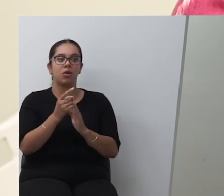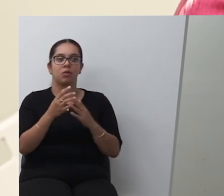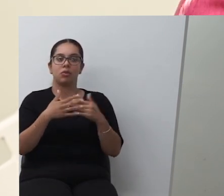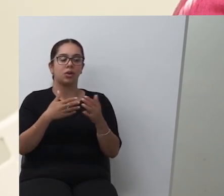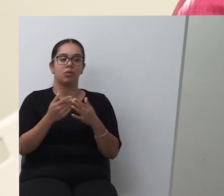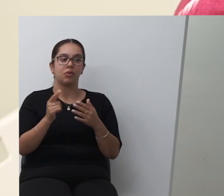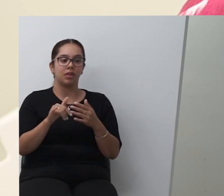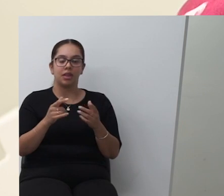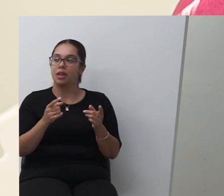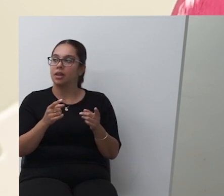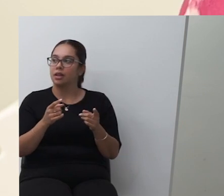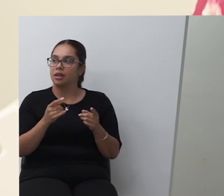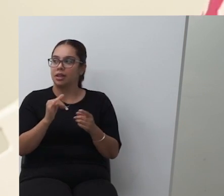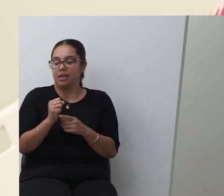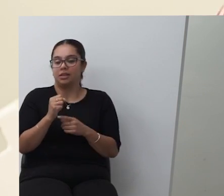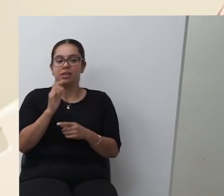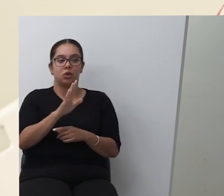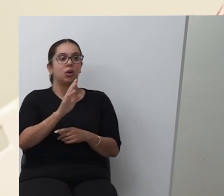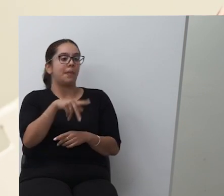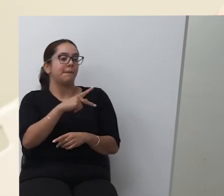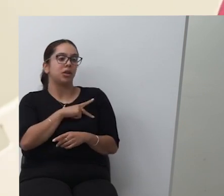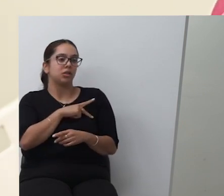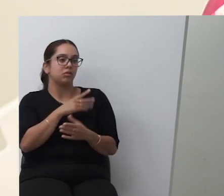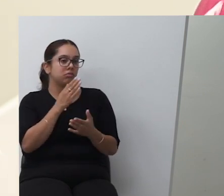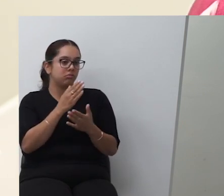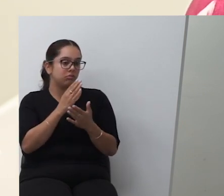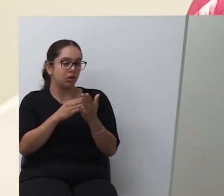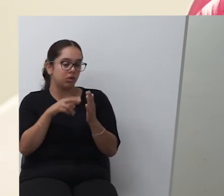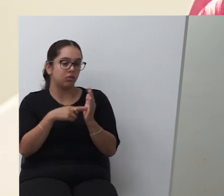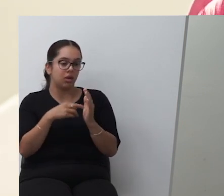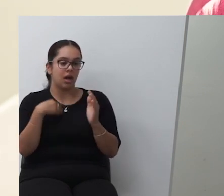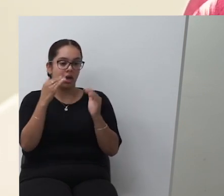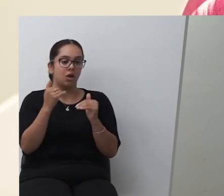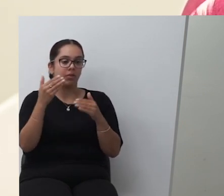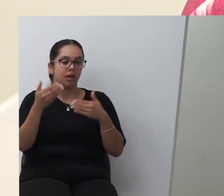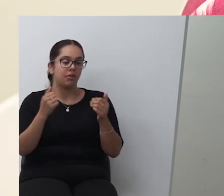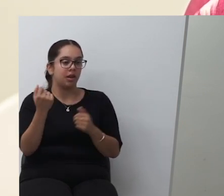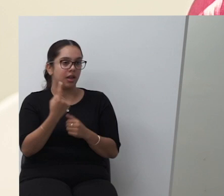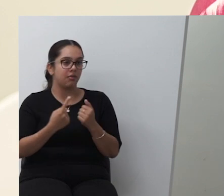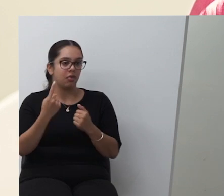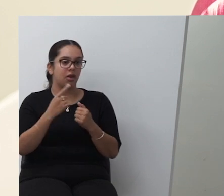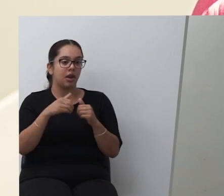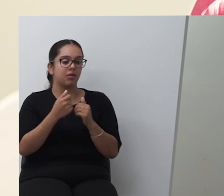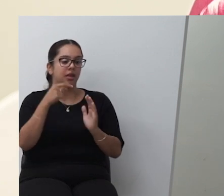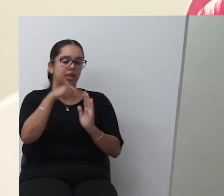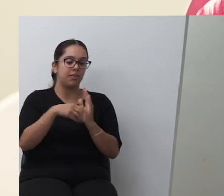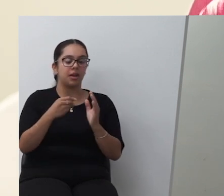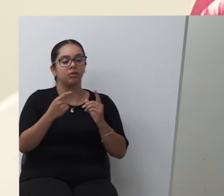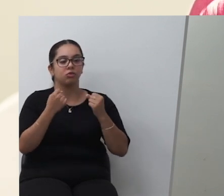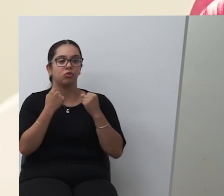that is, that's, you know, your own personal piece. But I hope and invite us all to think about how we can deepen and